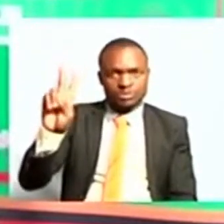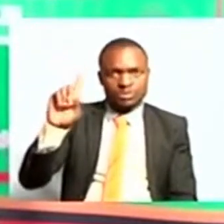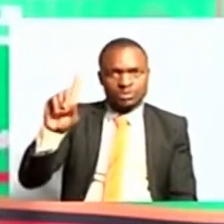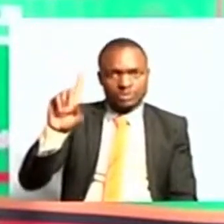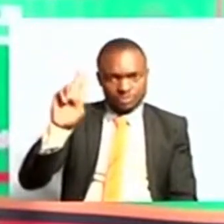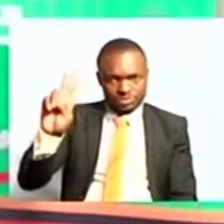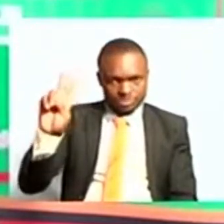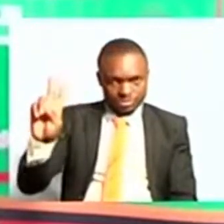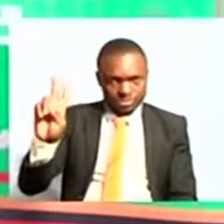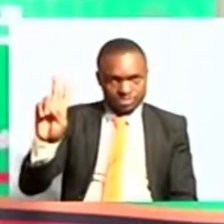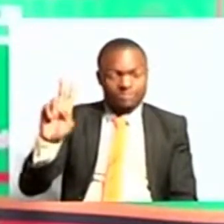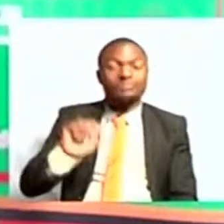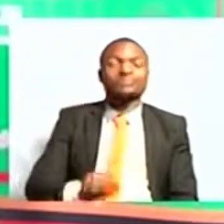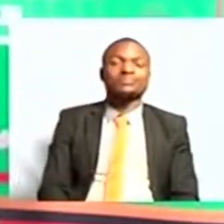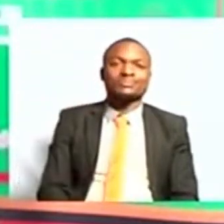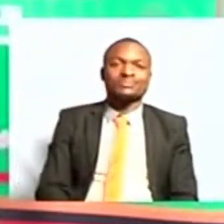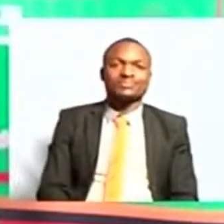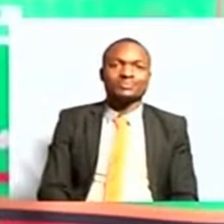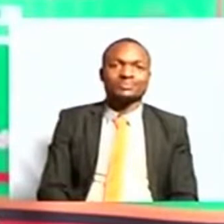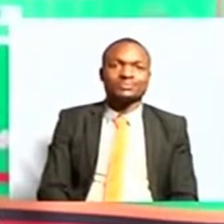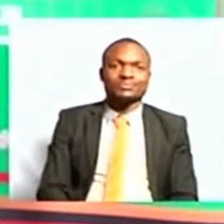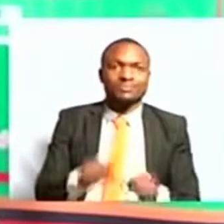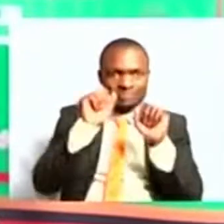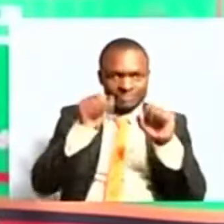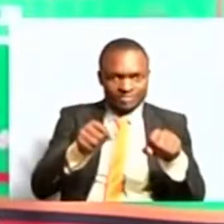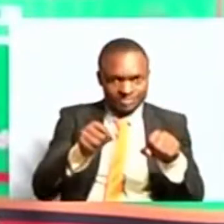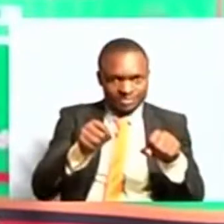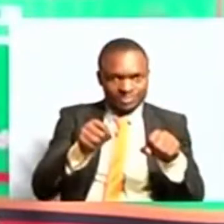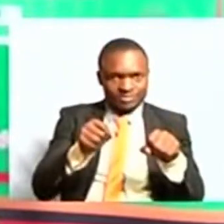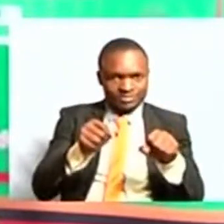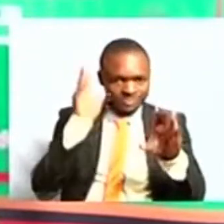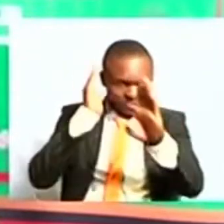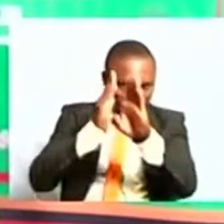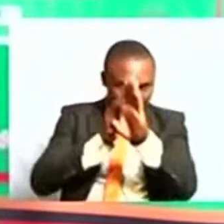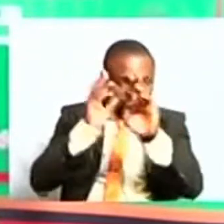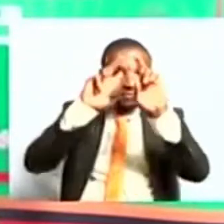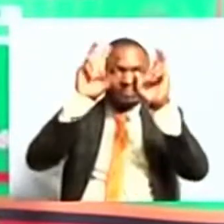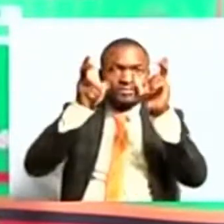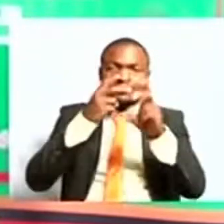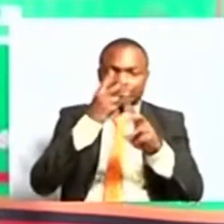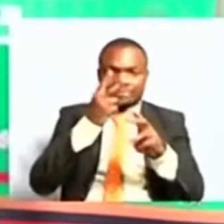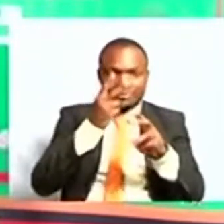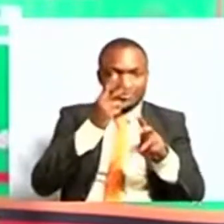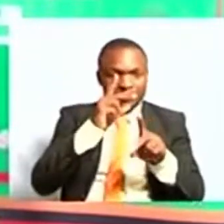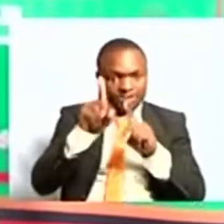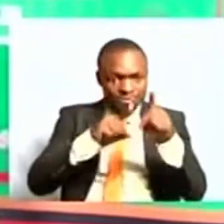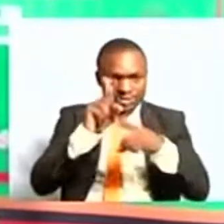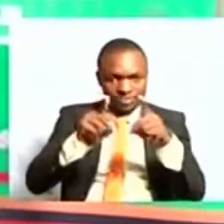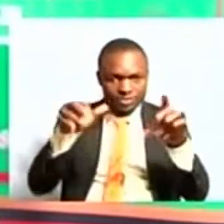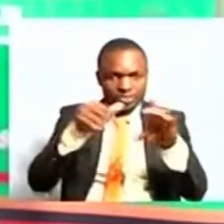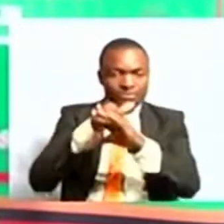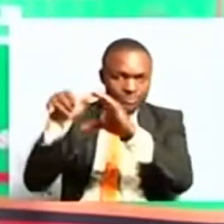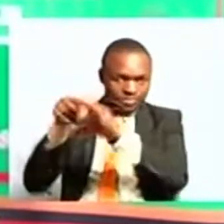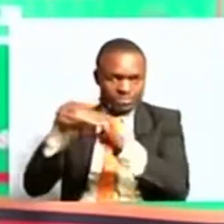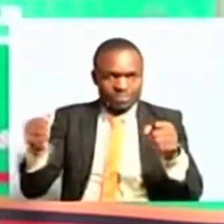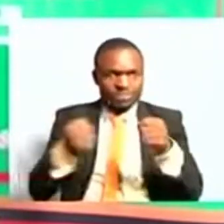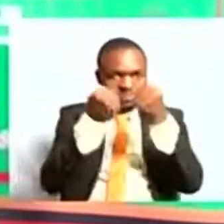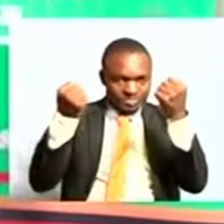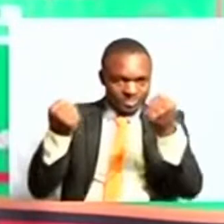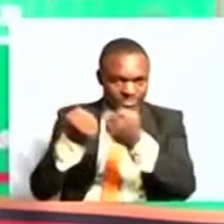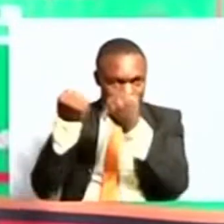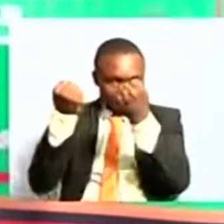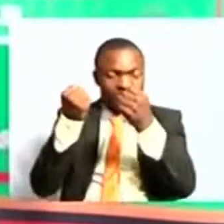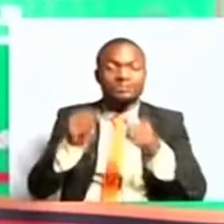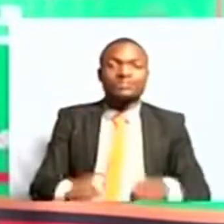0772-832-122, and I please stick to the topic, and we're looking at victims of road traffic accidents.